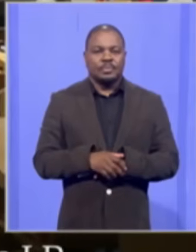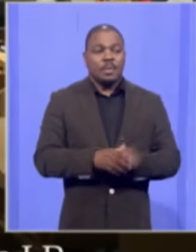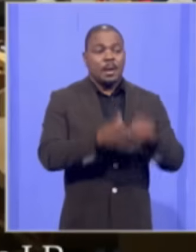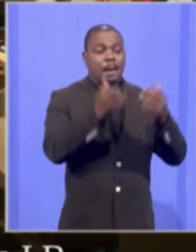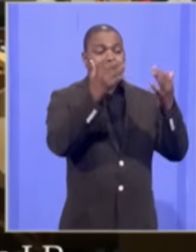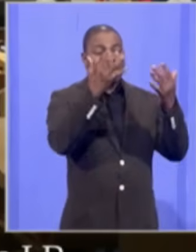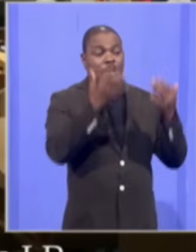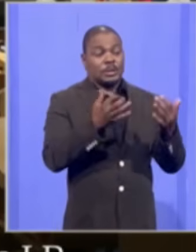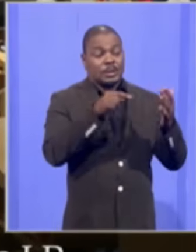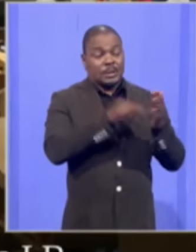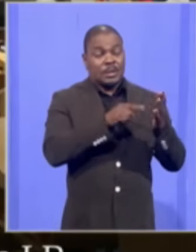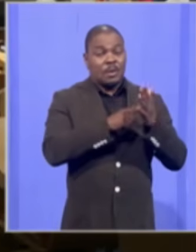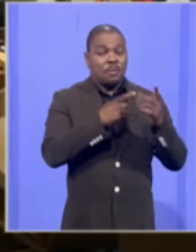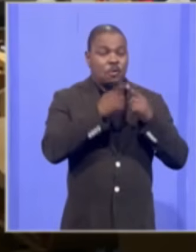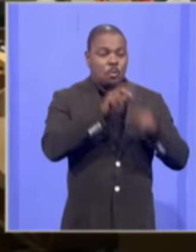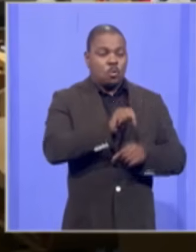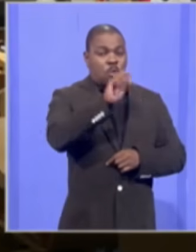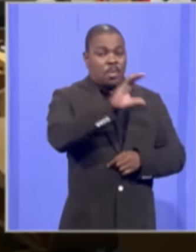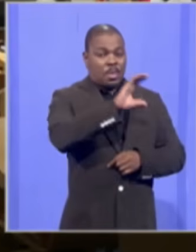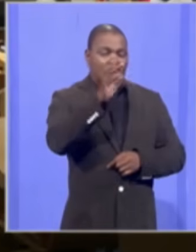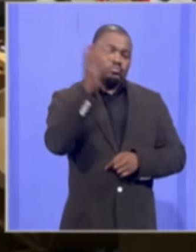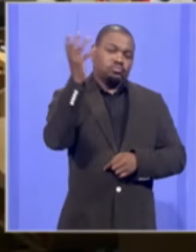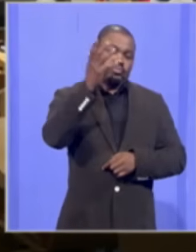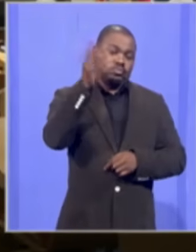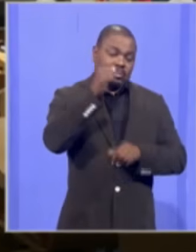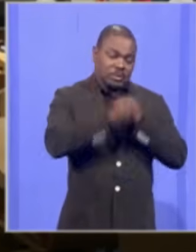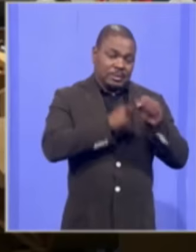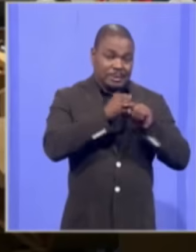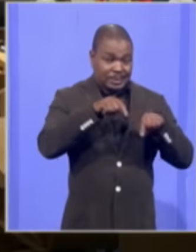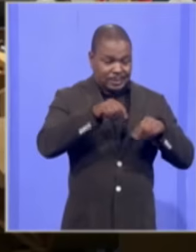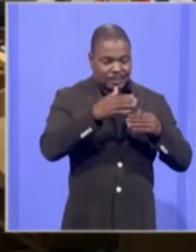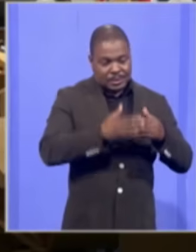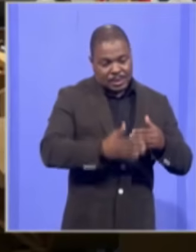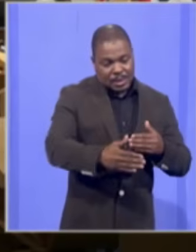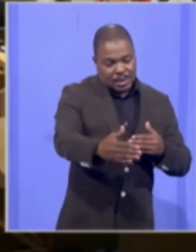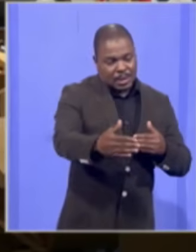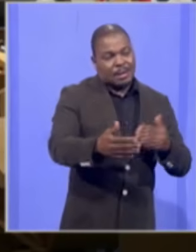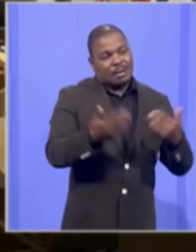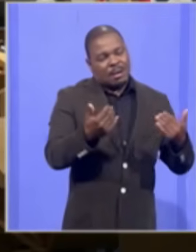Ditekanyetso tse tekilweng tsa province ya Northern Cape tsa selemo sena sa ditjhelete di